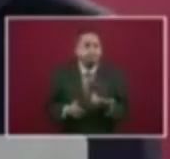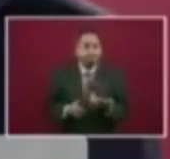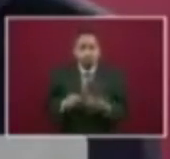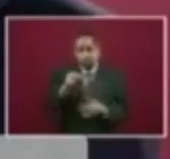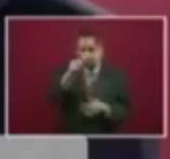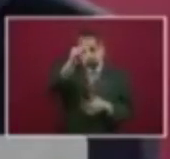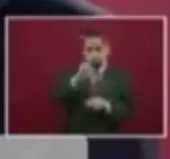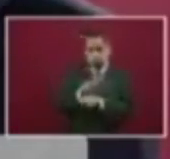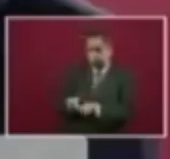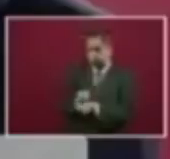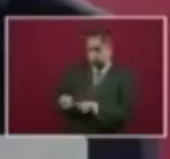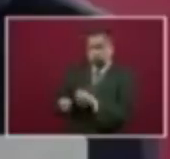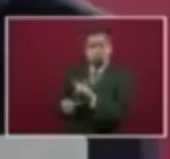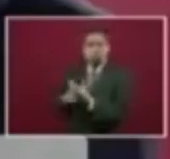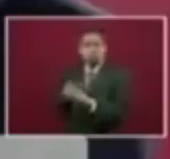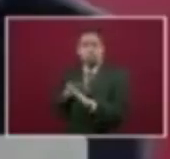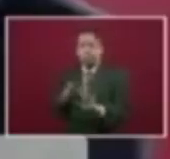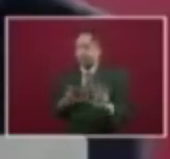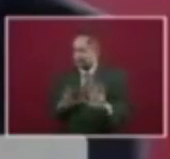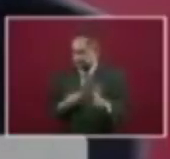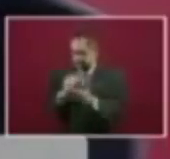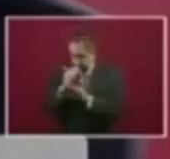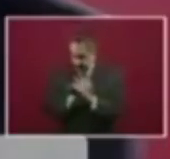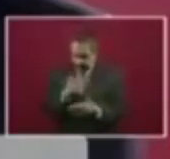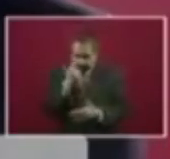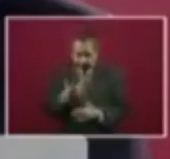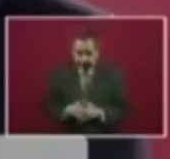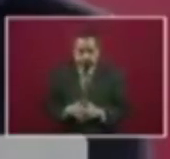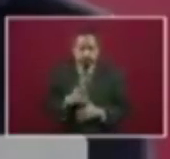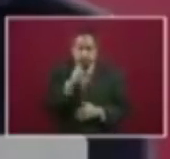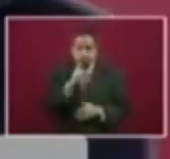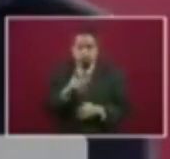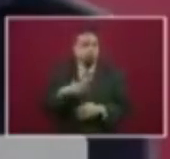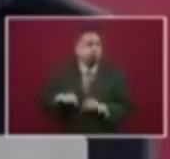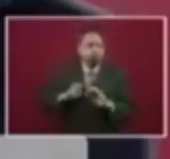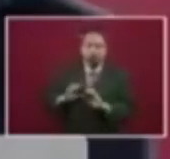del Norte y preferimos